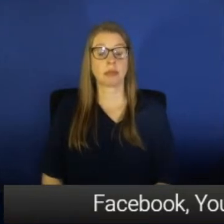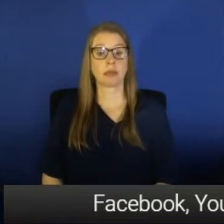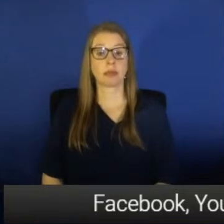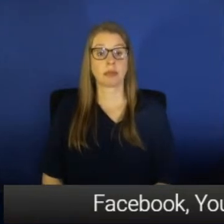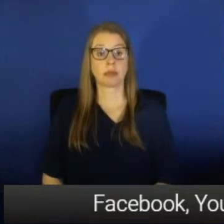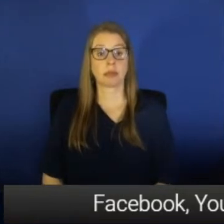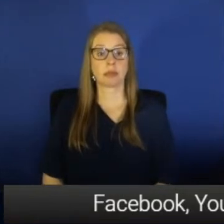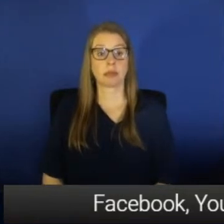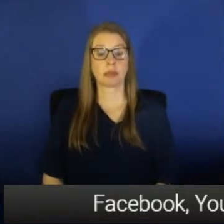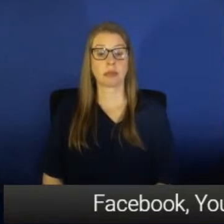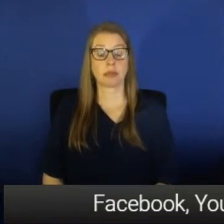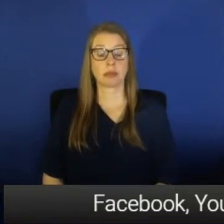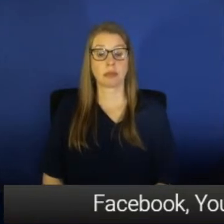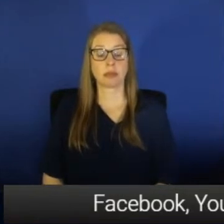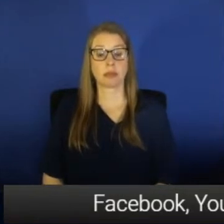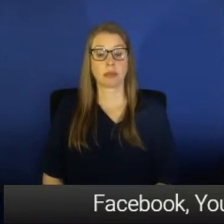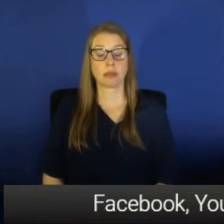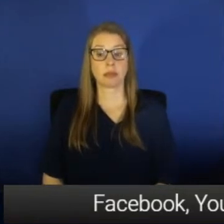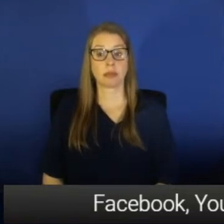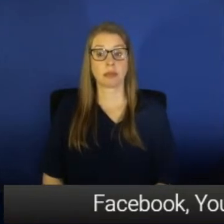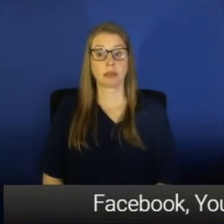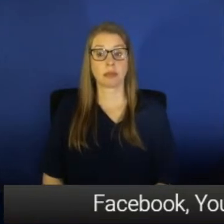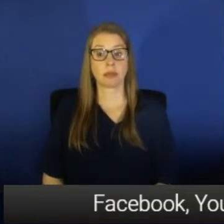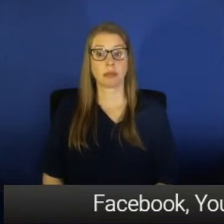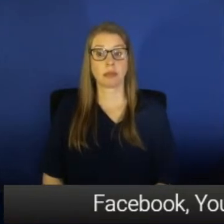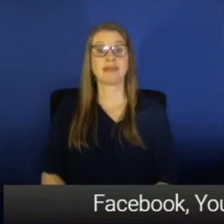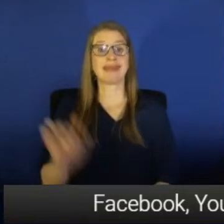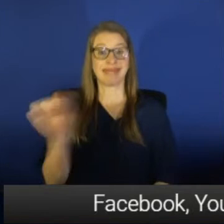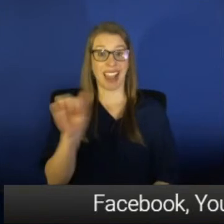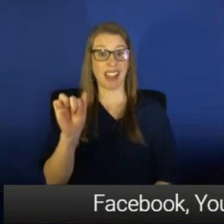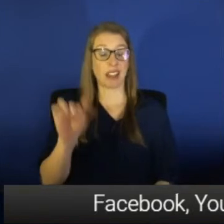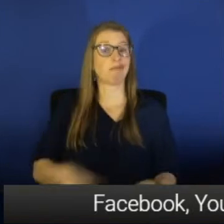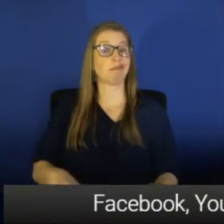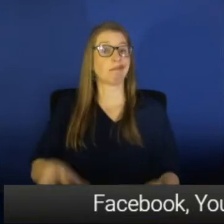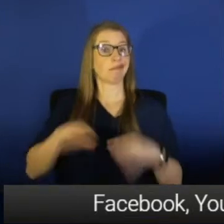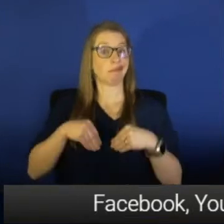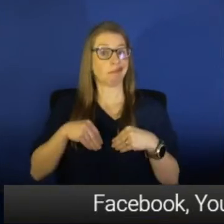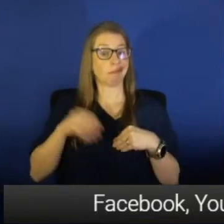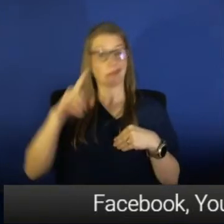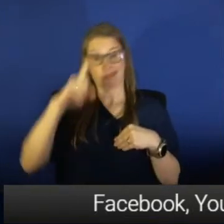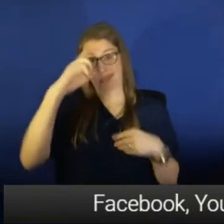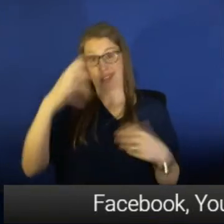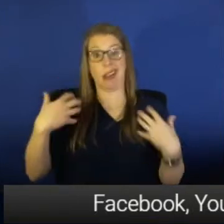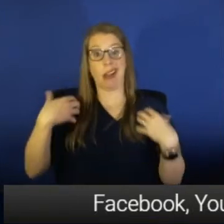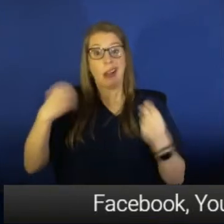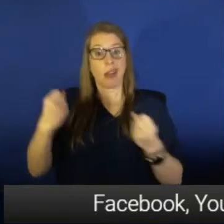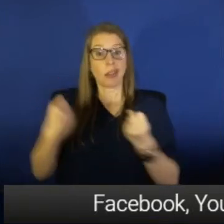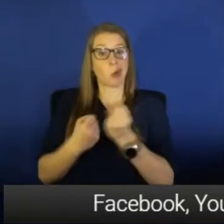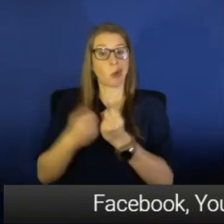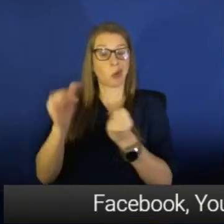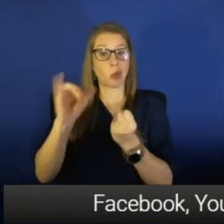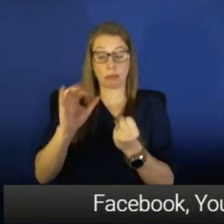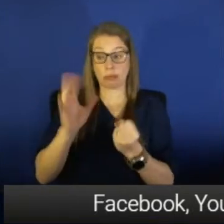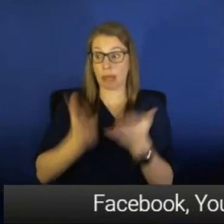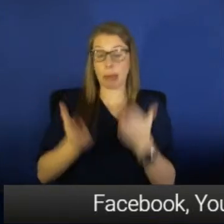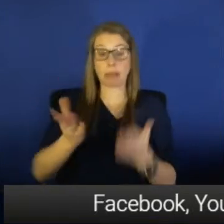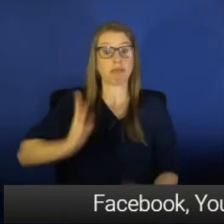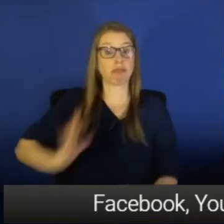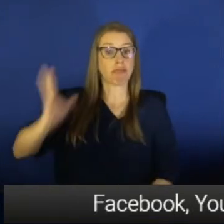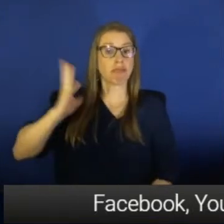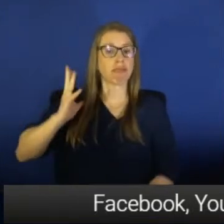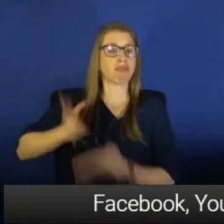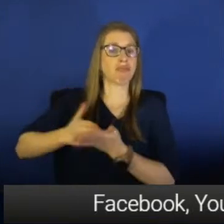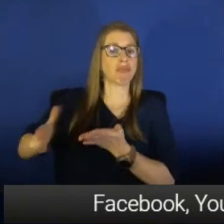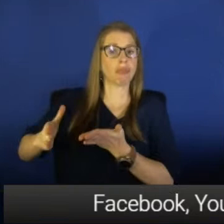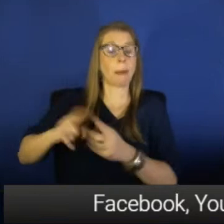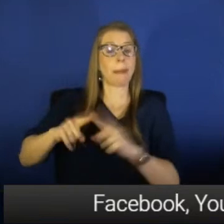it's incredible to see how much that is embraced by the athletes as well. I think there was a time, maybe that wasn't the case, but I